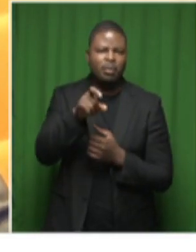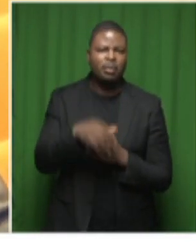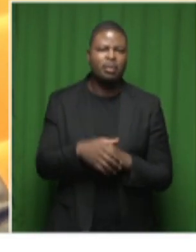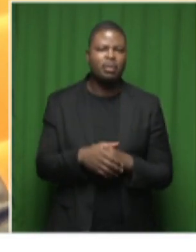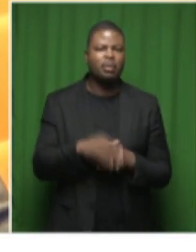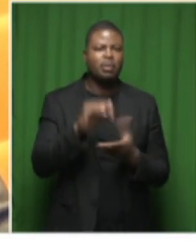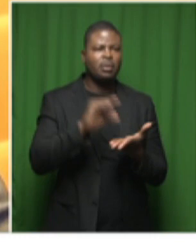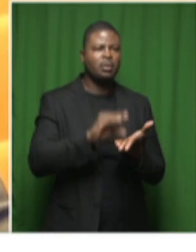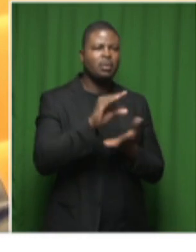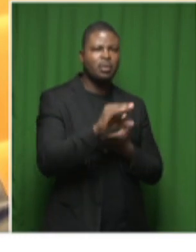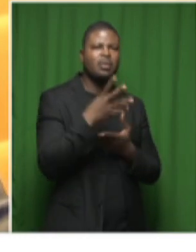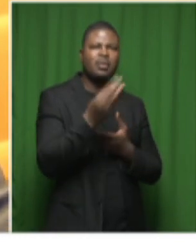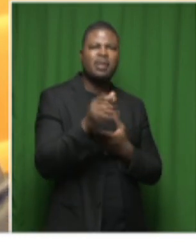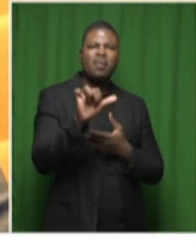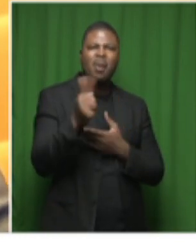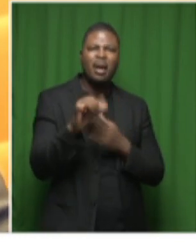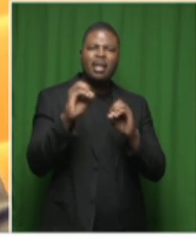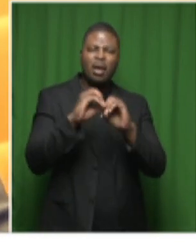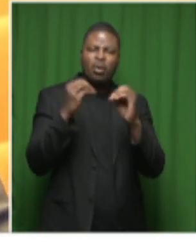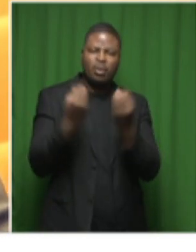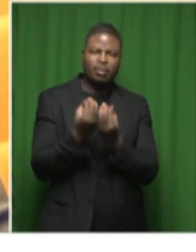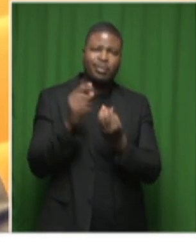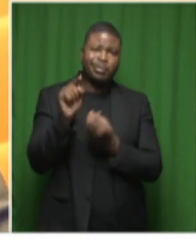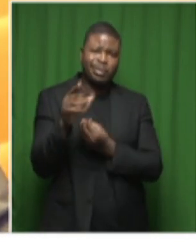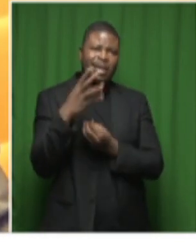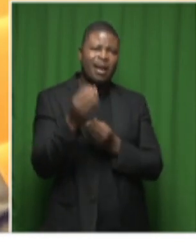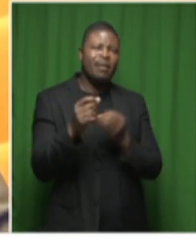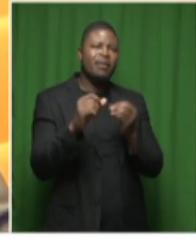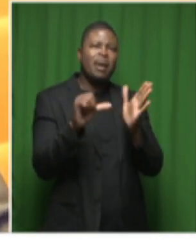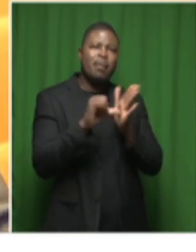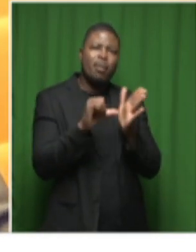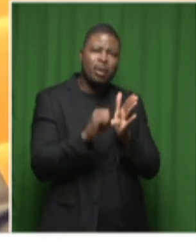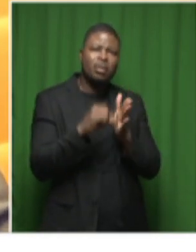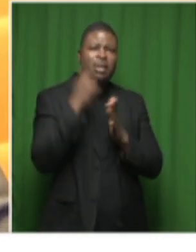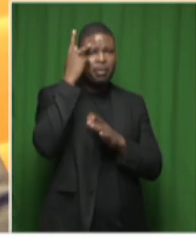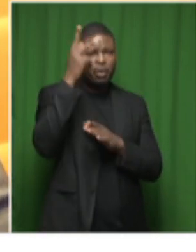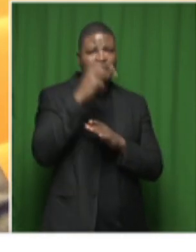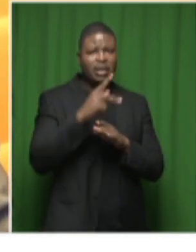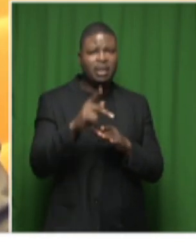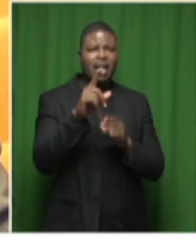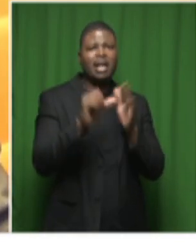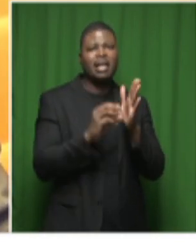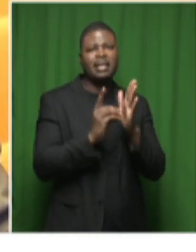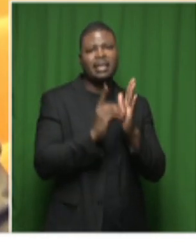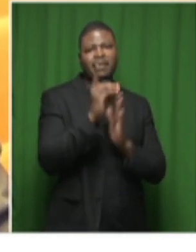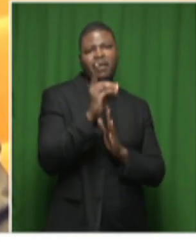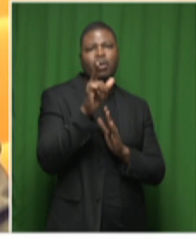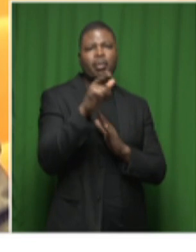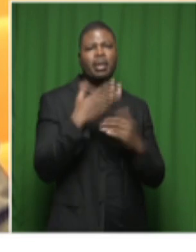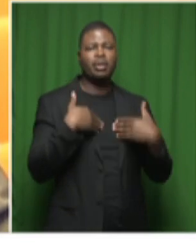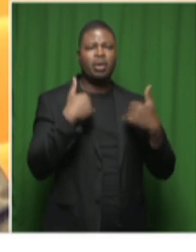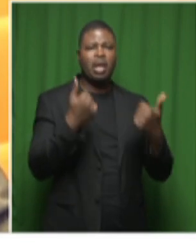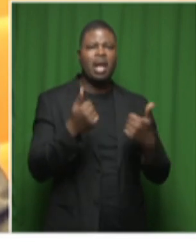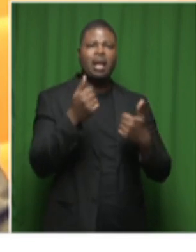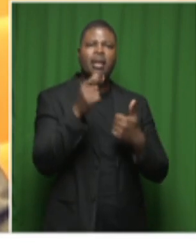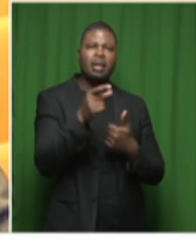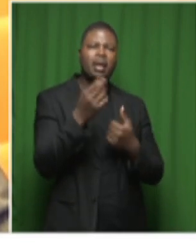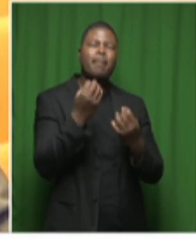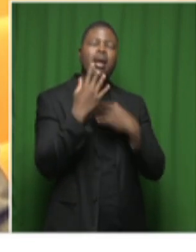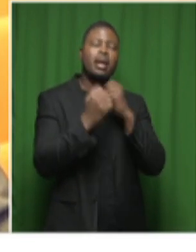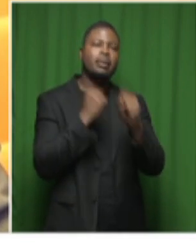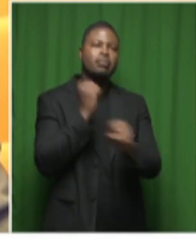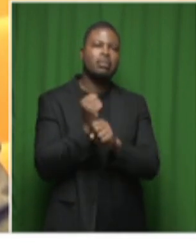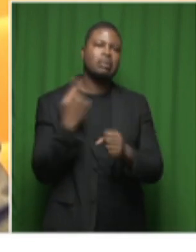has played a very important role in professional development in the health space for many, many